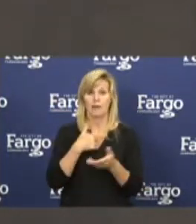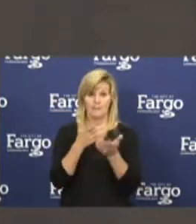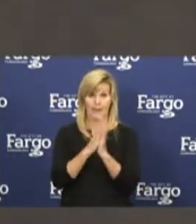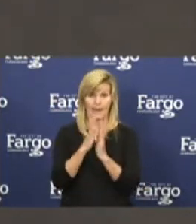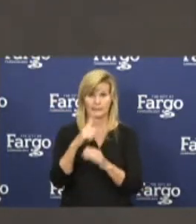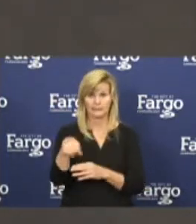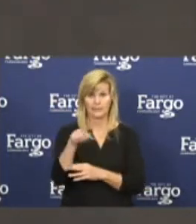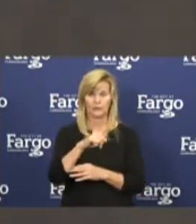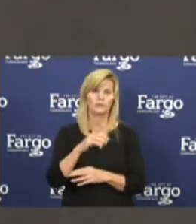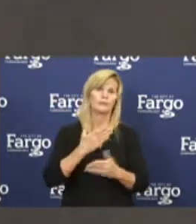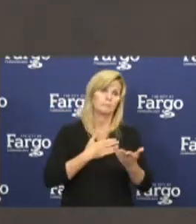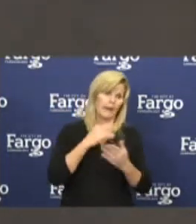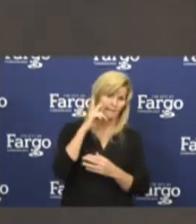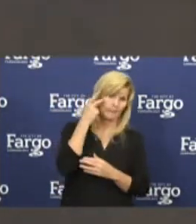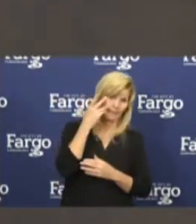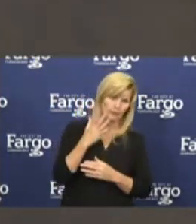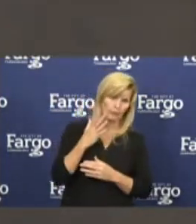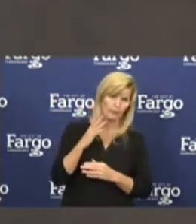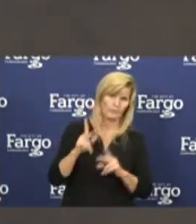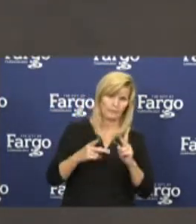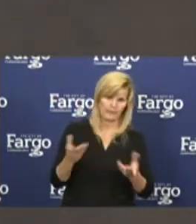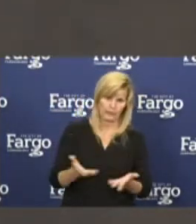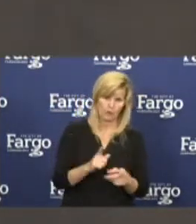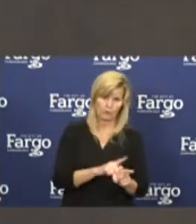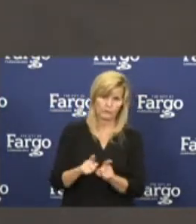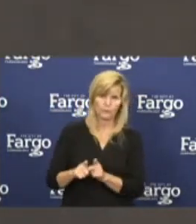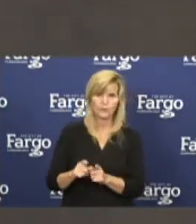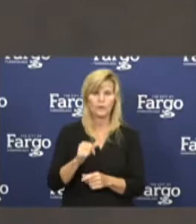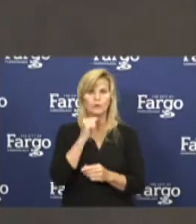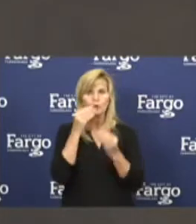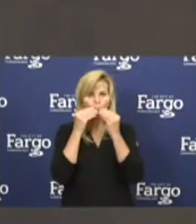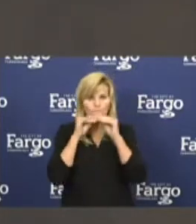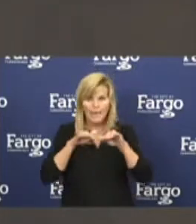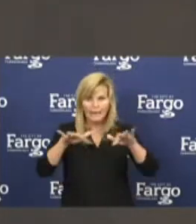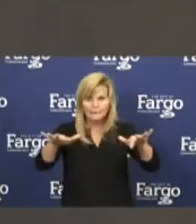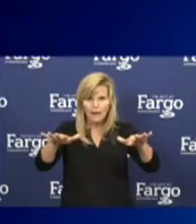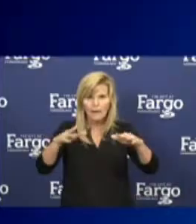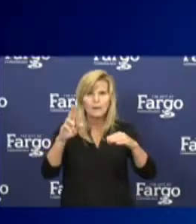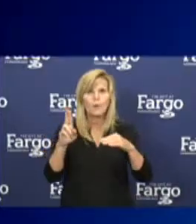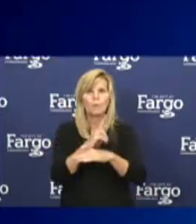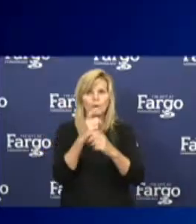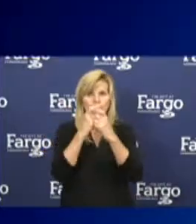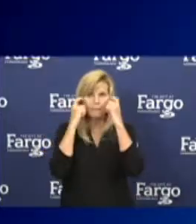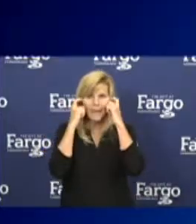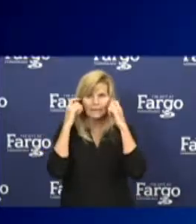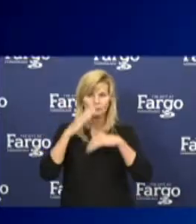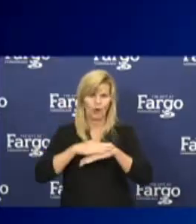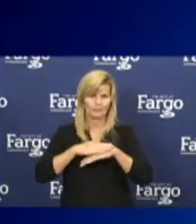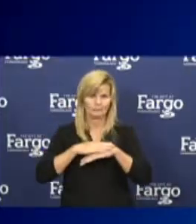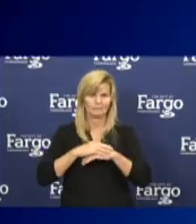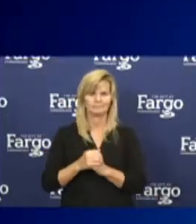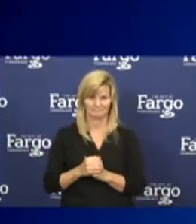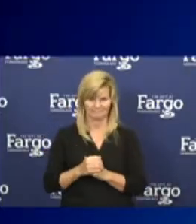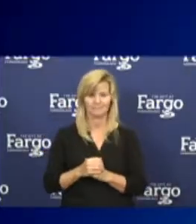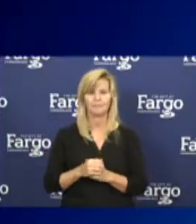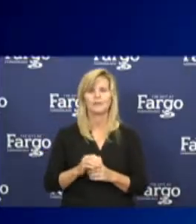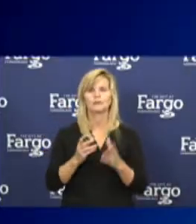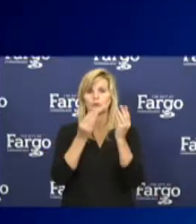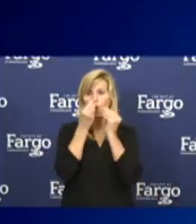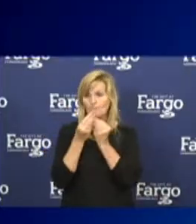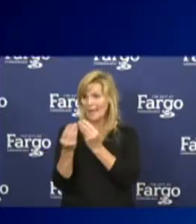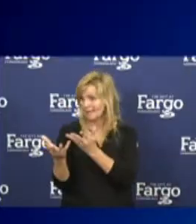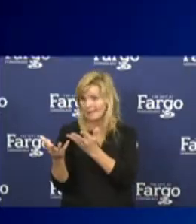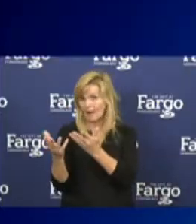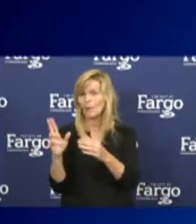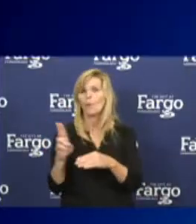my political colleagues here as well, don't pass it on, put your mask on. This is a request to the community. It's not